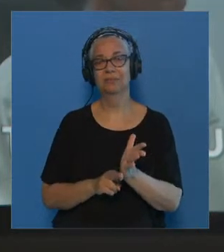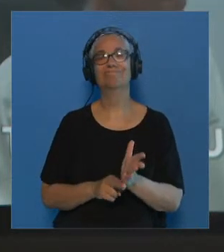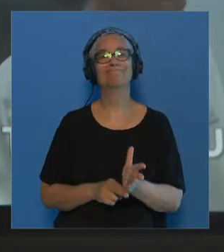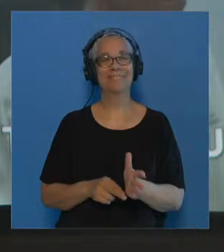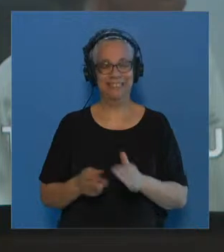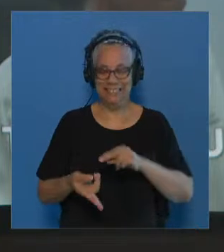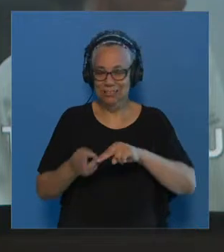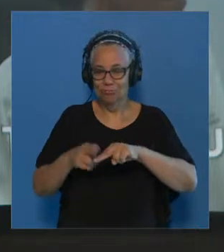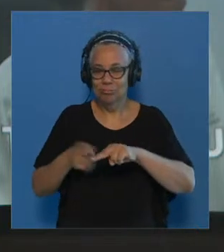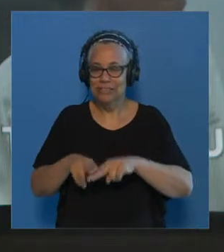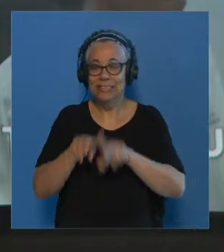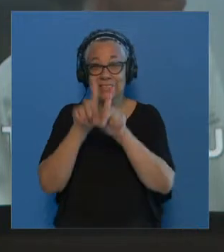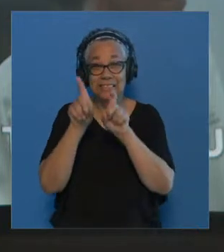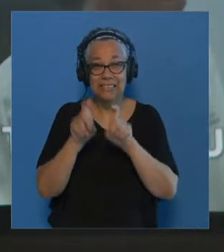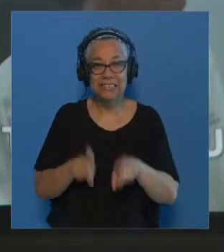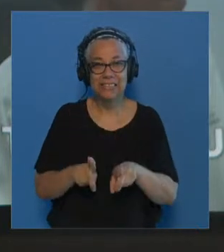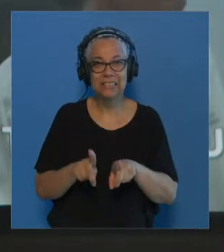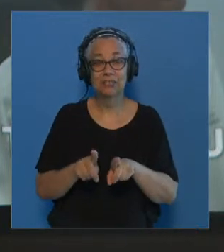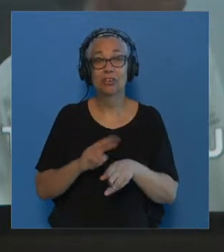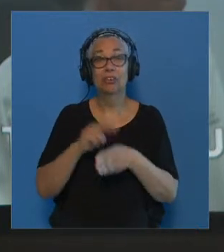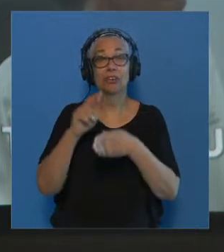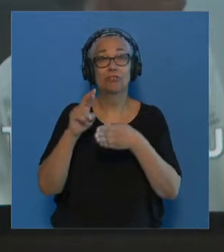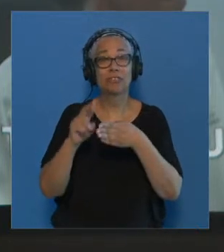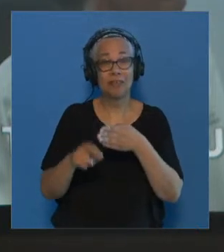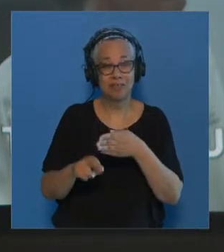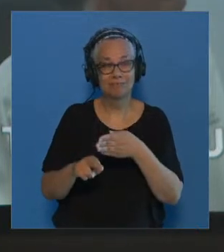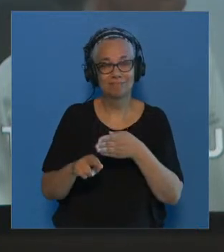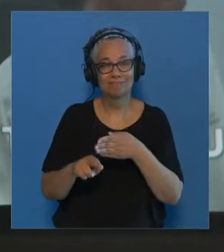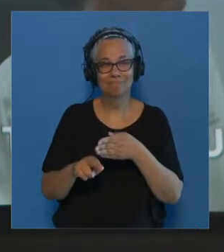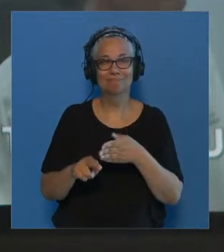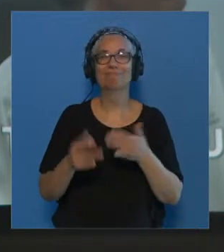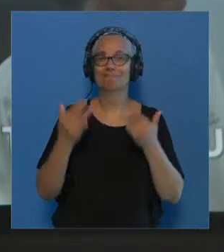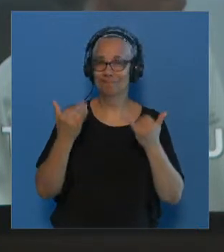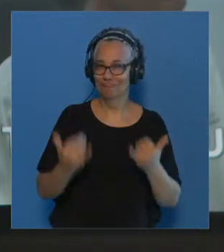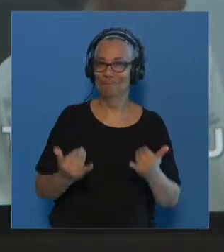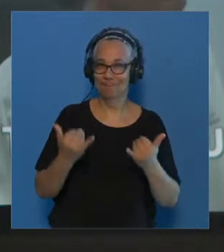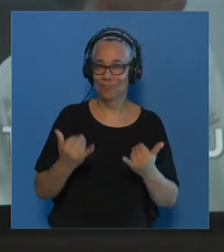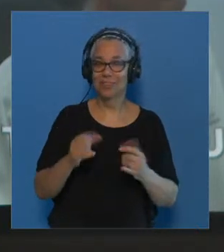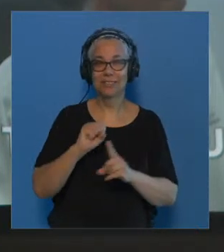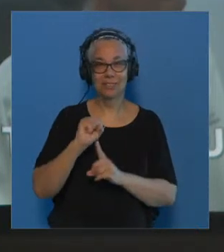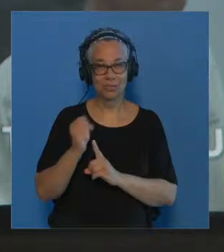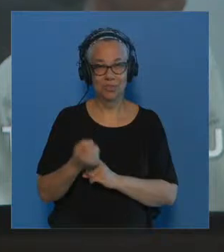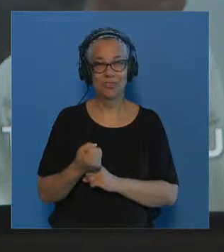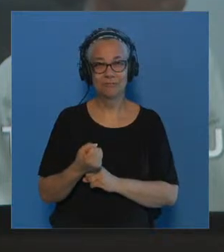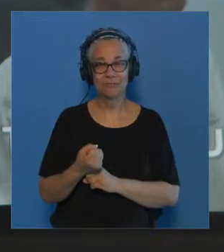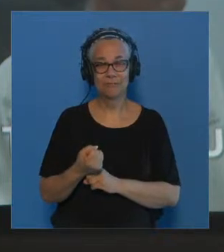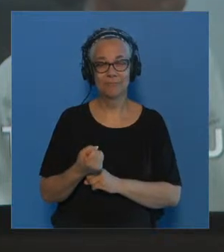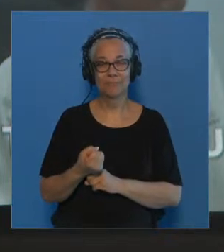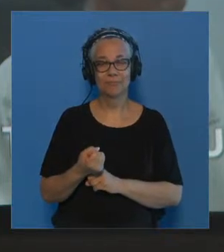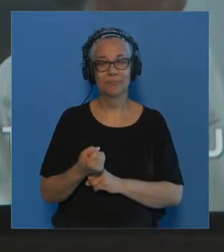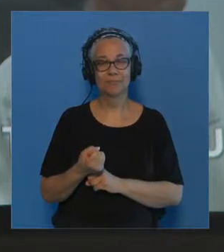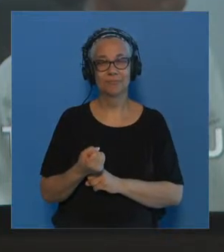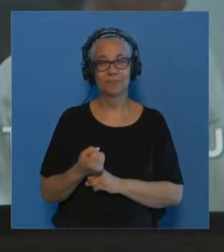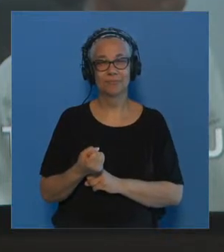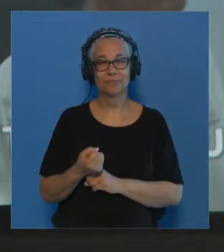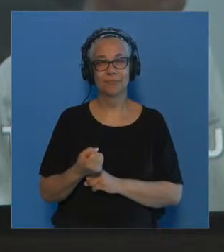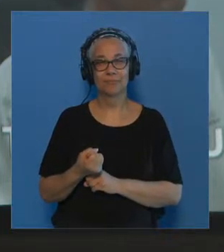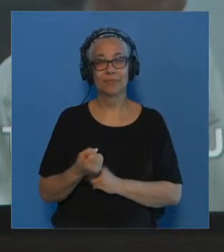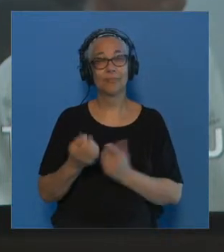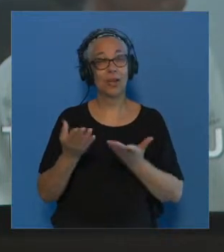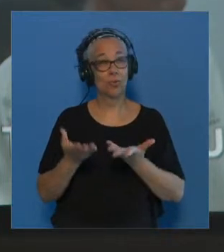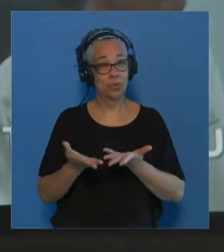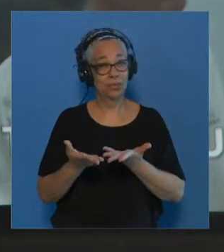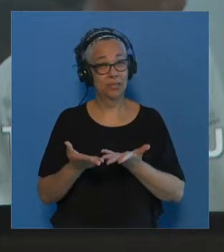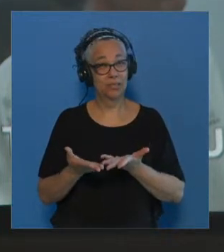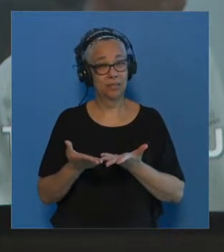the increased testing regime has resulted in our current state. With that, I wish to assure the